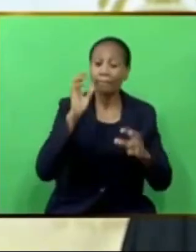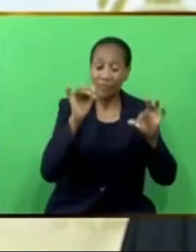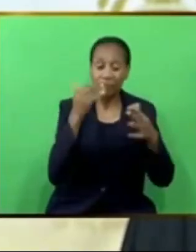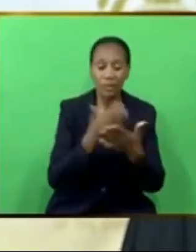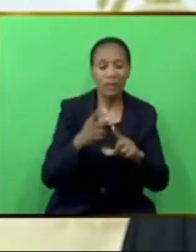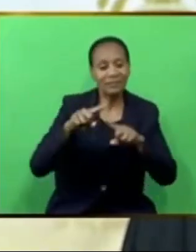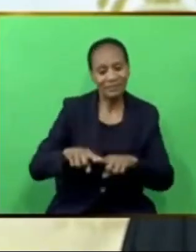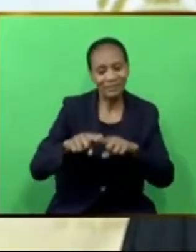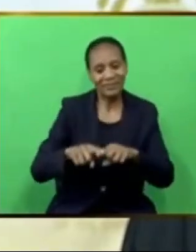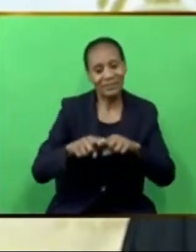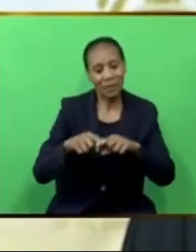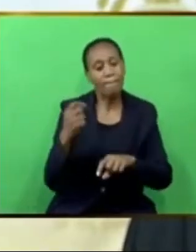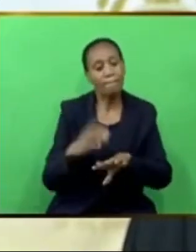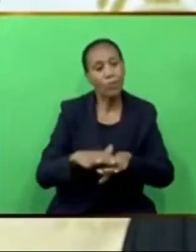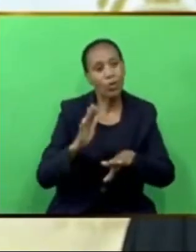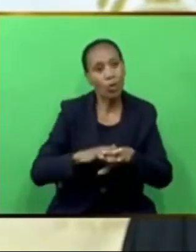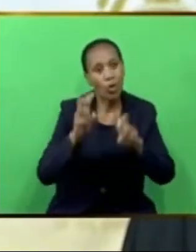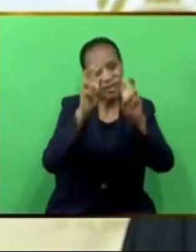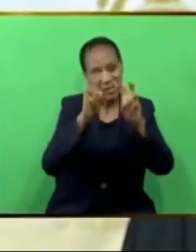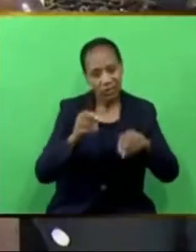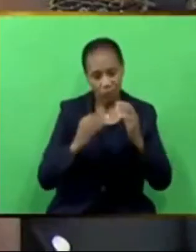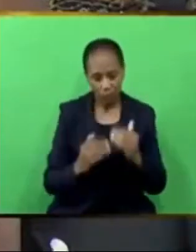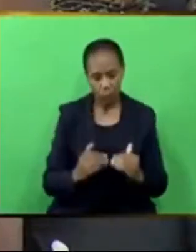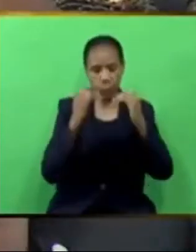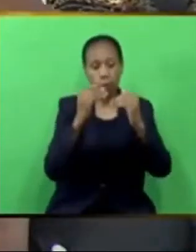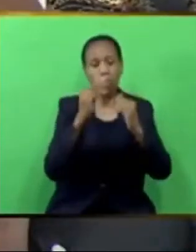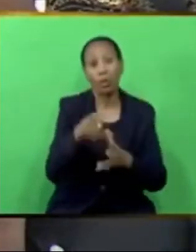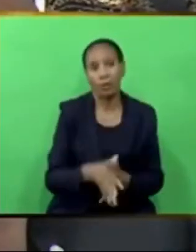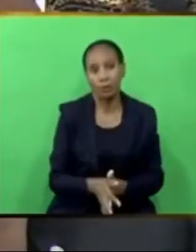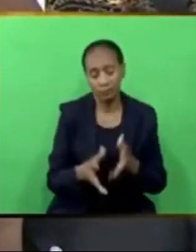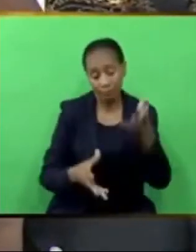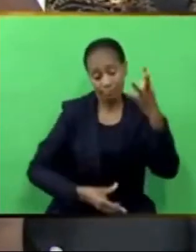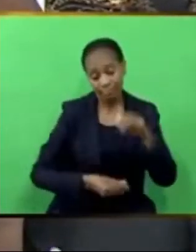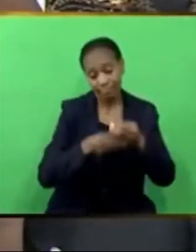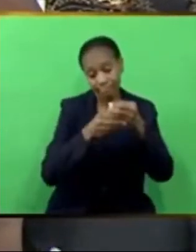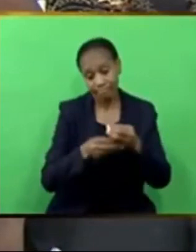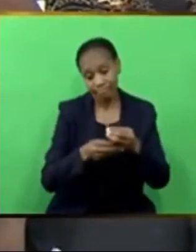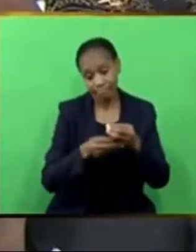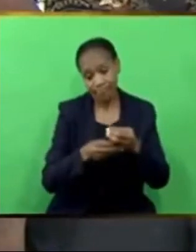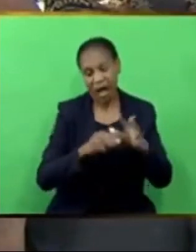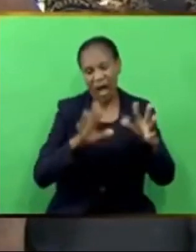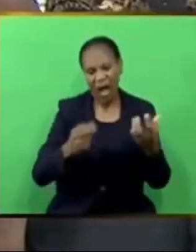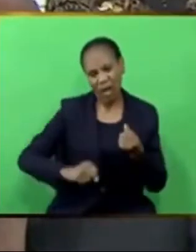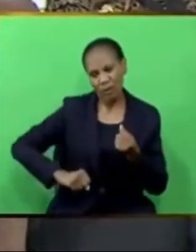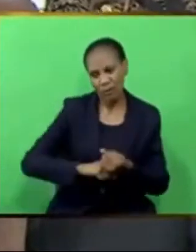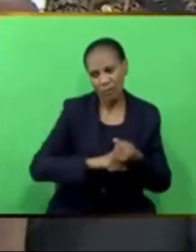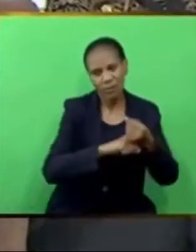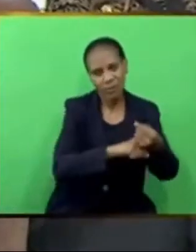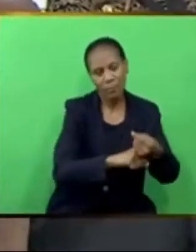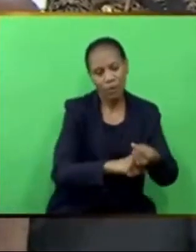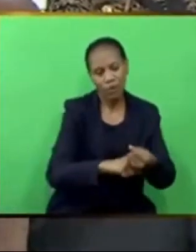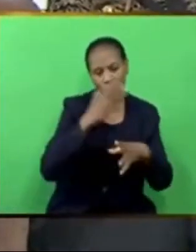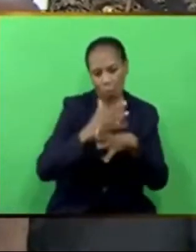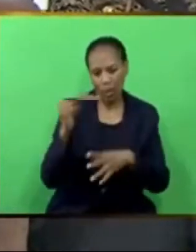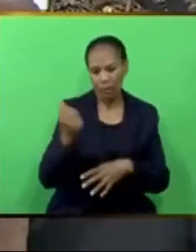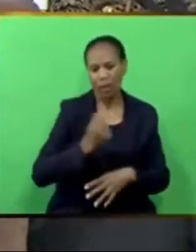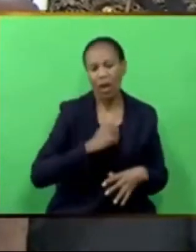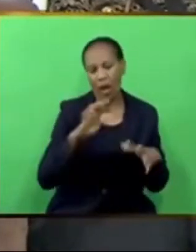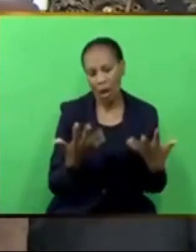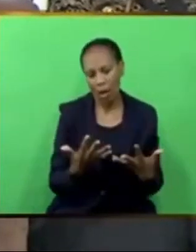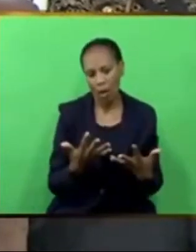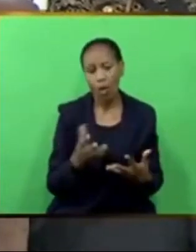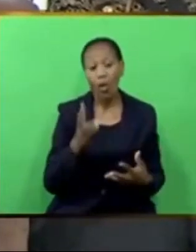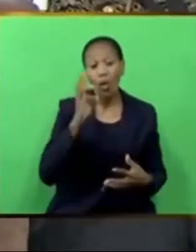of supply improve. In addition, to support these efforts,